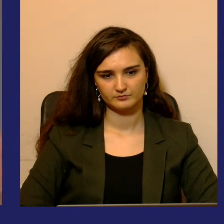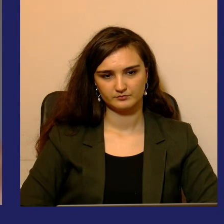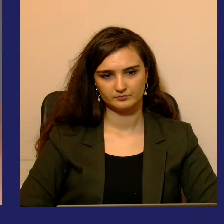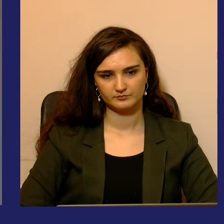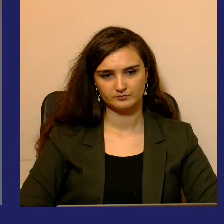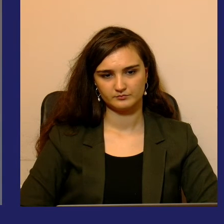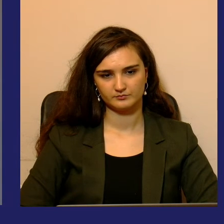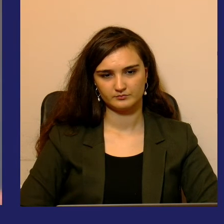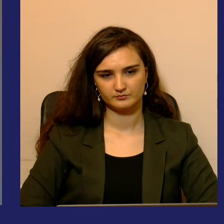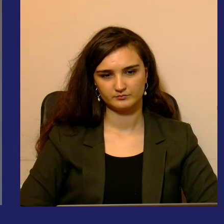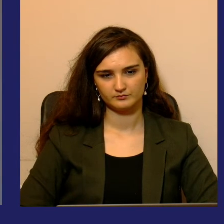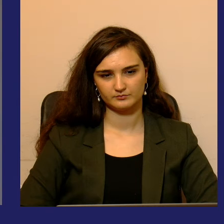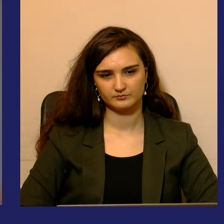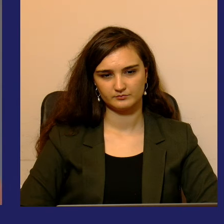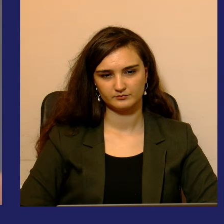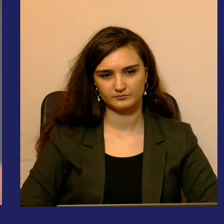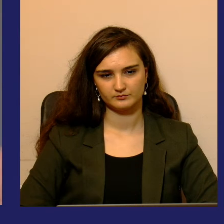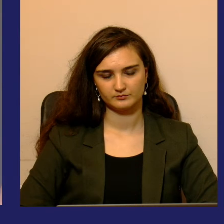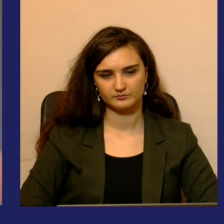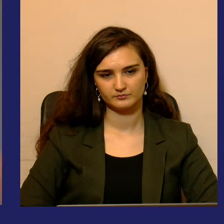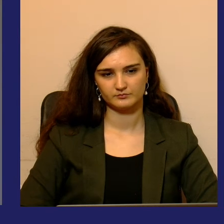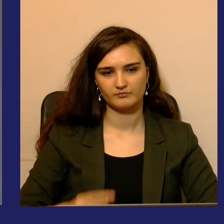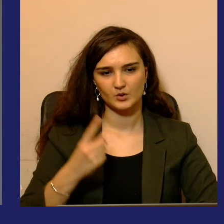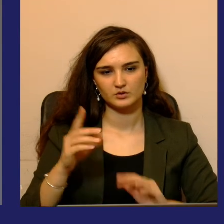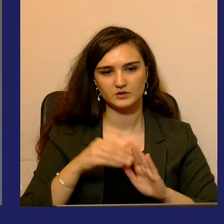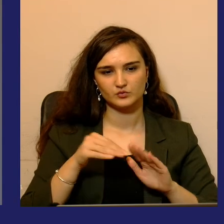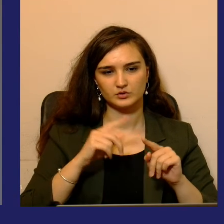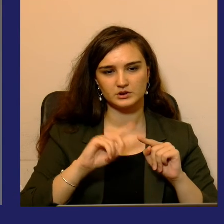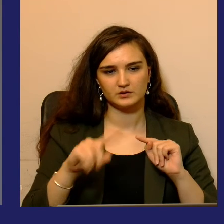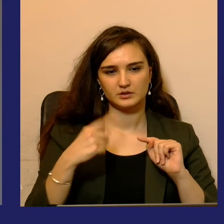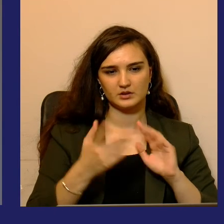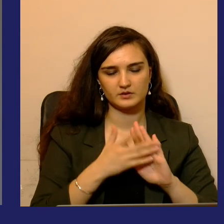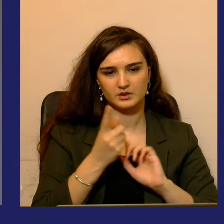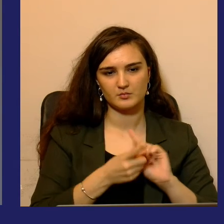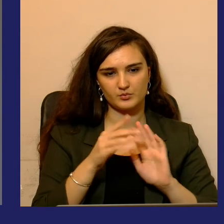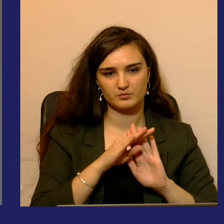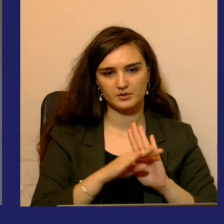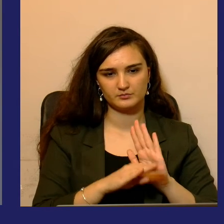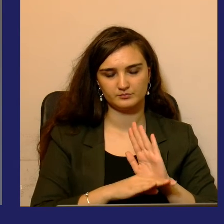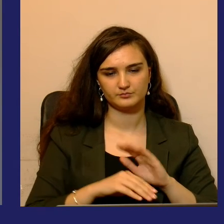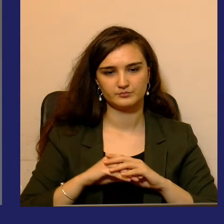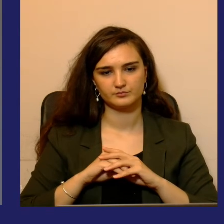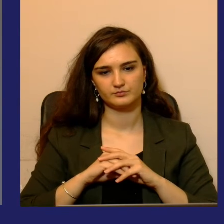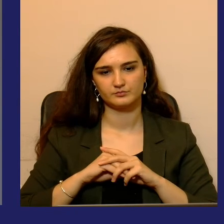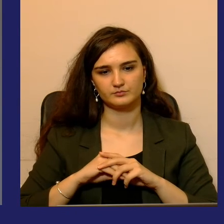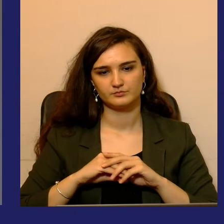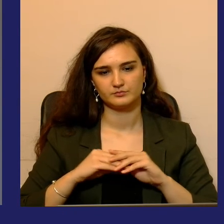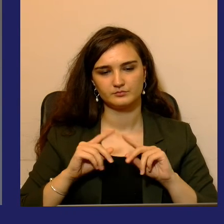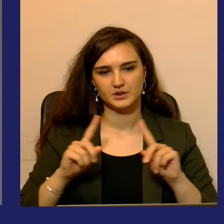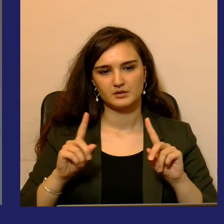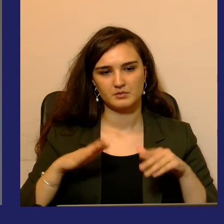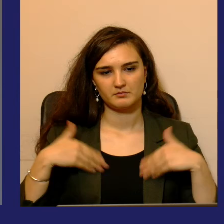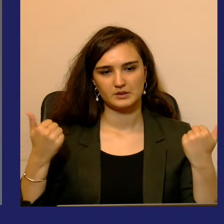cycle. I would just say on the flip side, you don't want a situation like the US where there is resistance to reform. So we have